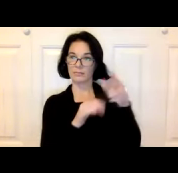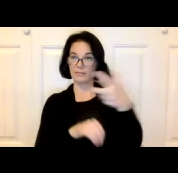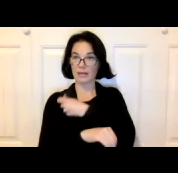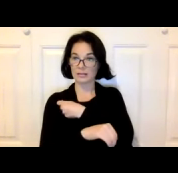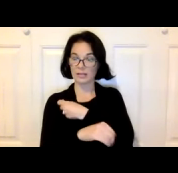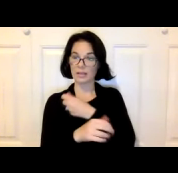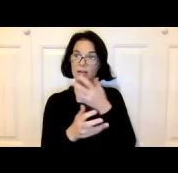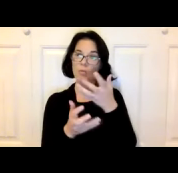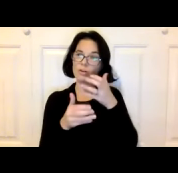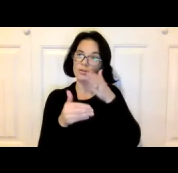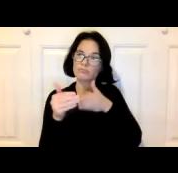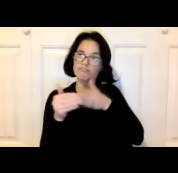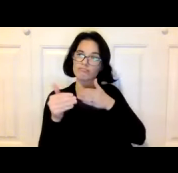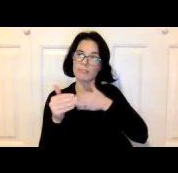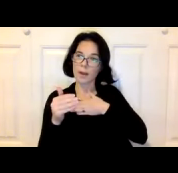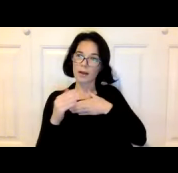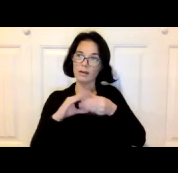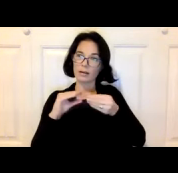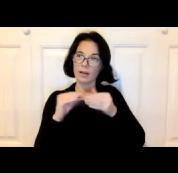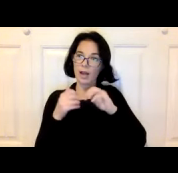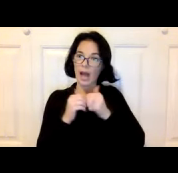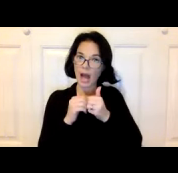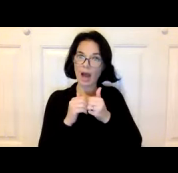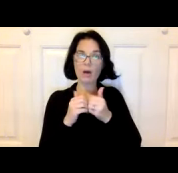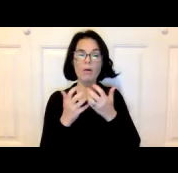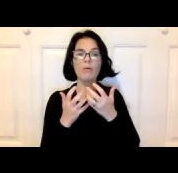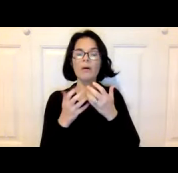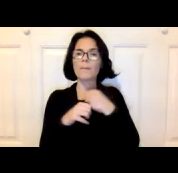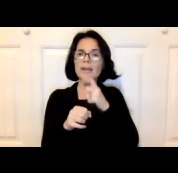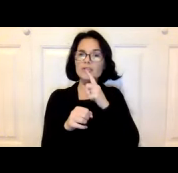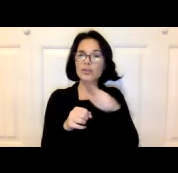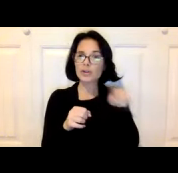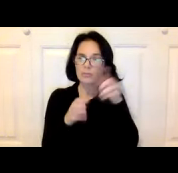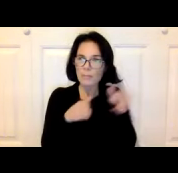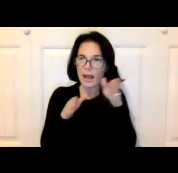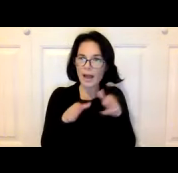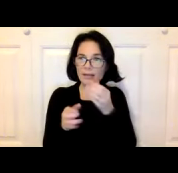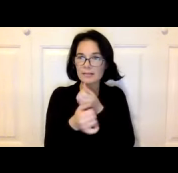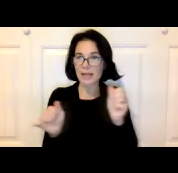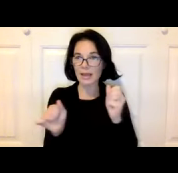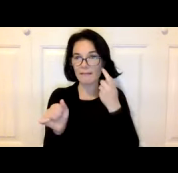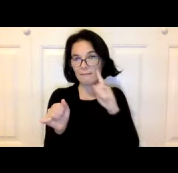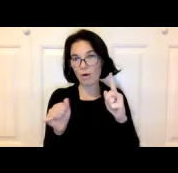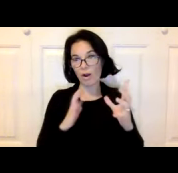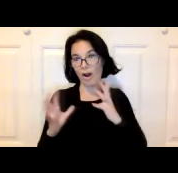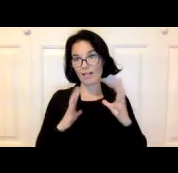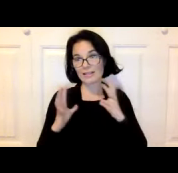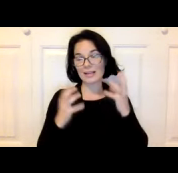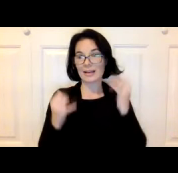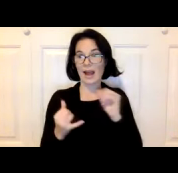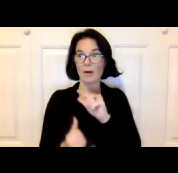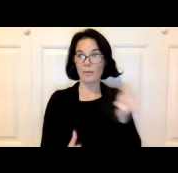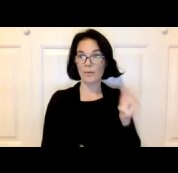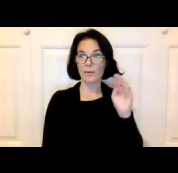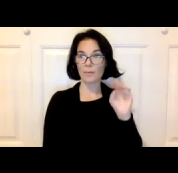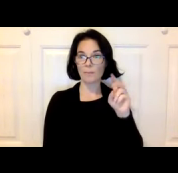comments about how to safely plan for the holiday season. So I'll hand it back off to Mona.